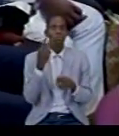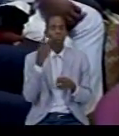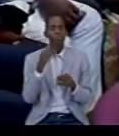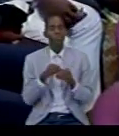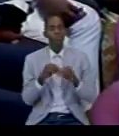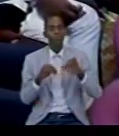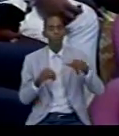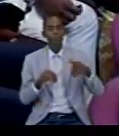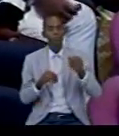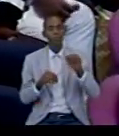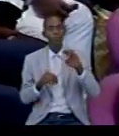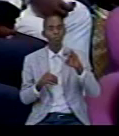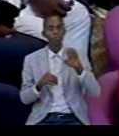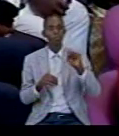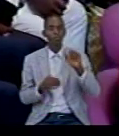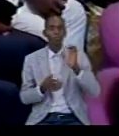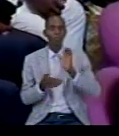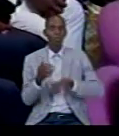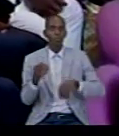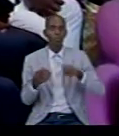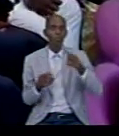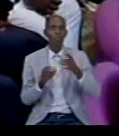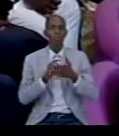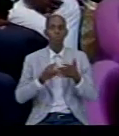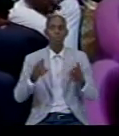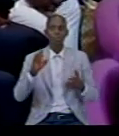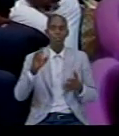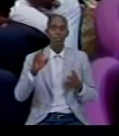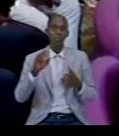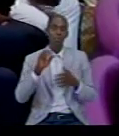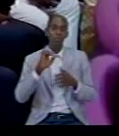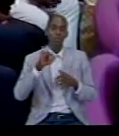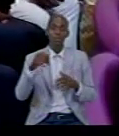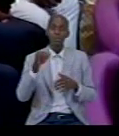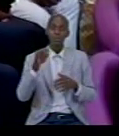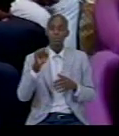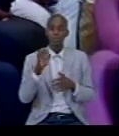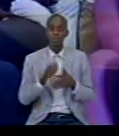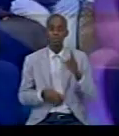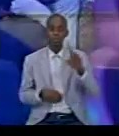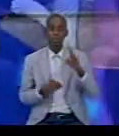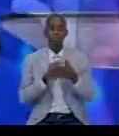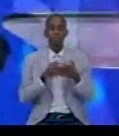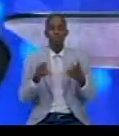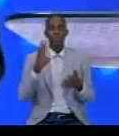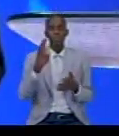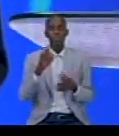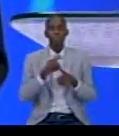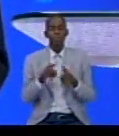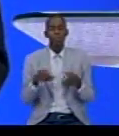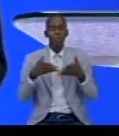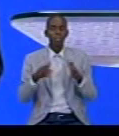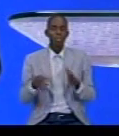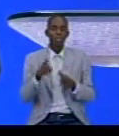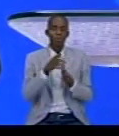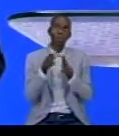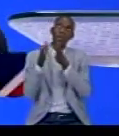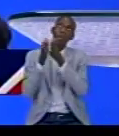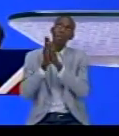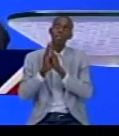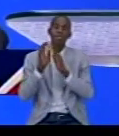James chapter 1. We're reading from verse 16, verse 6. It says, but let him ask in